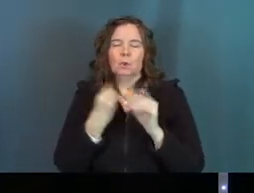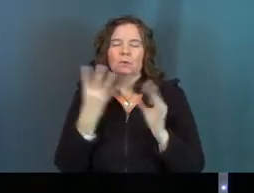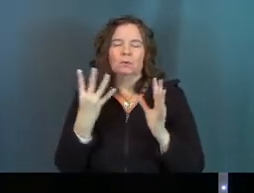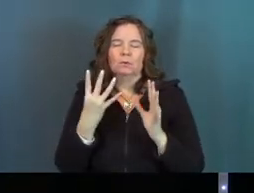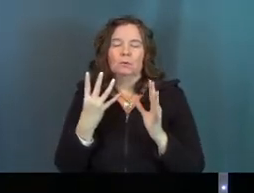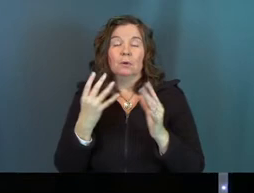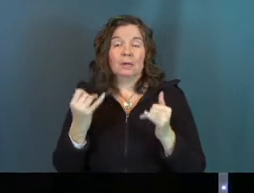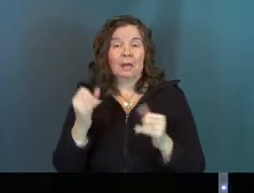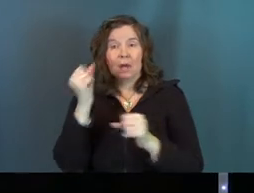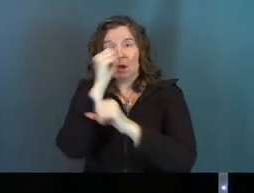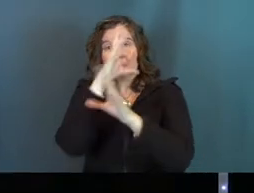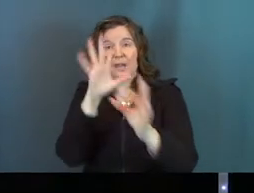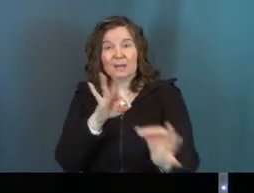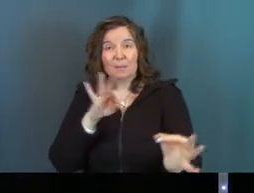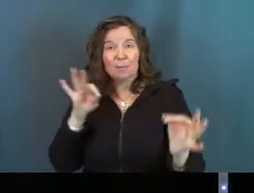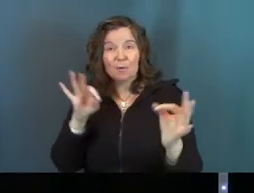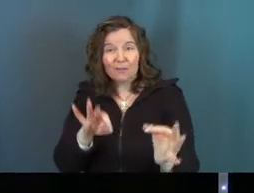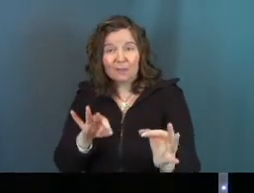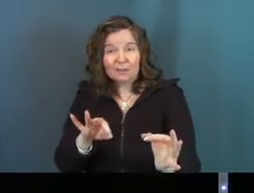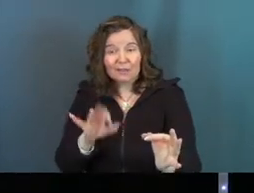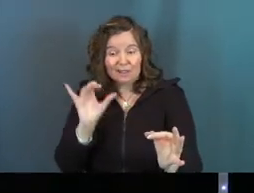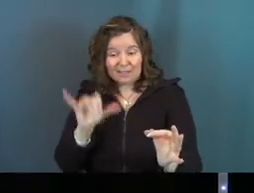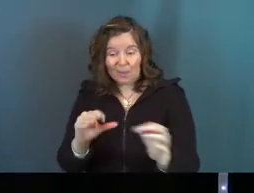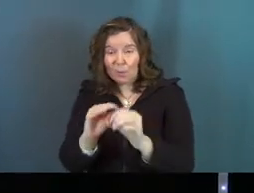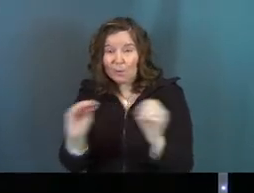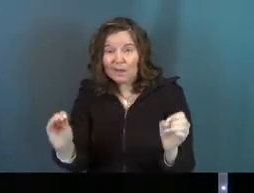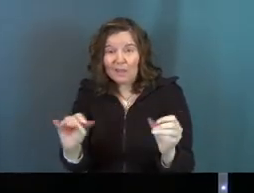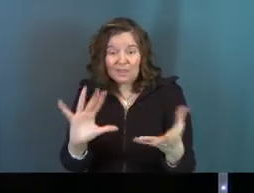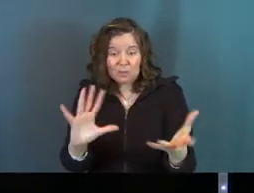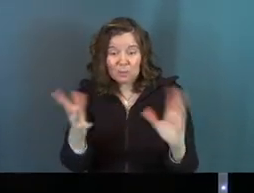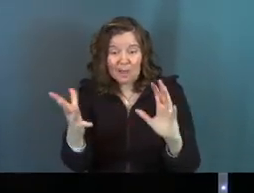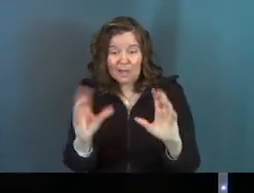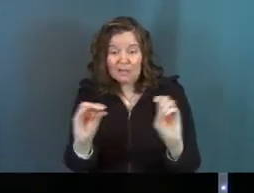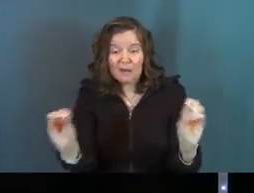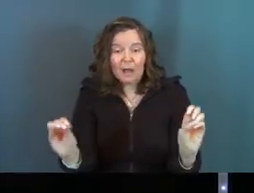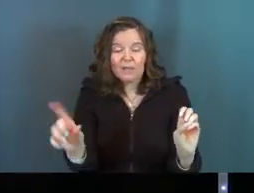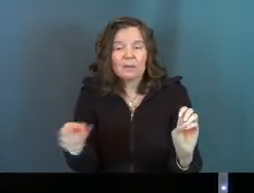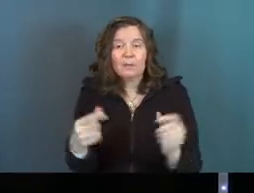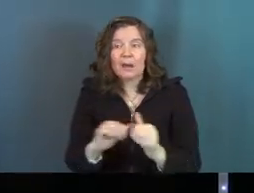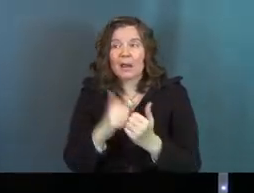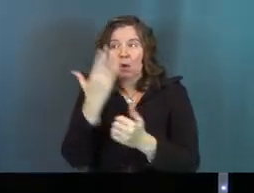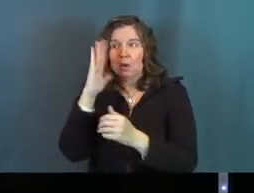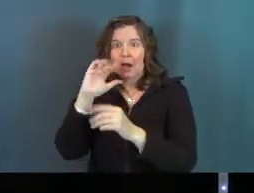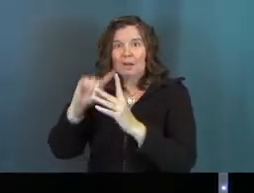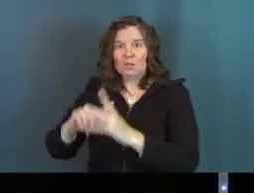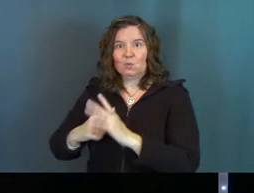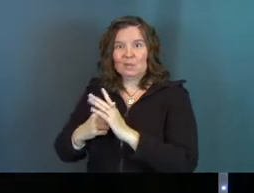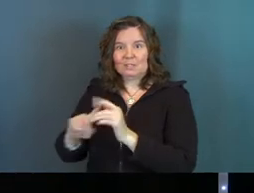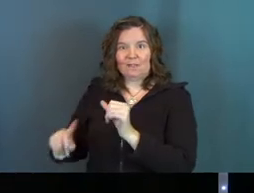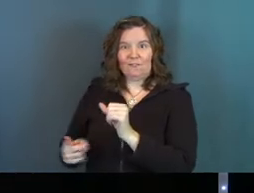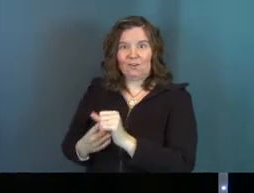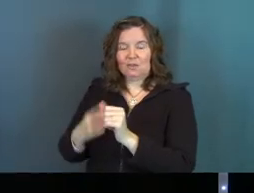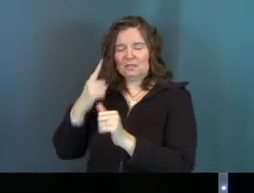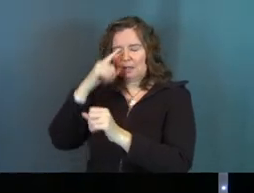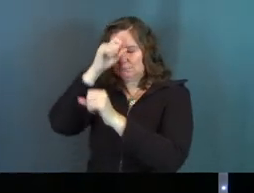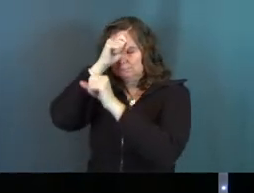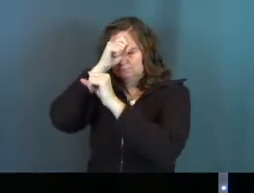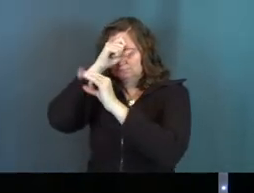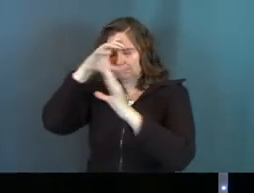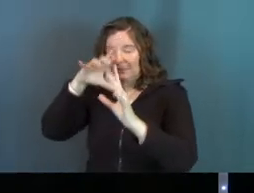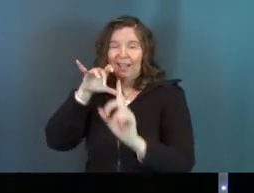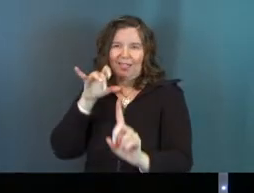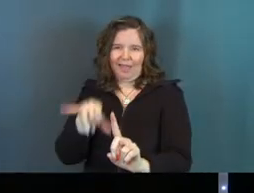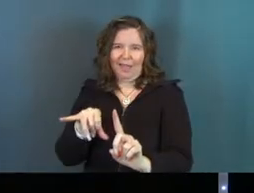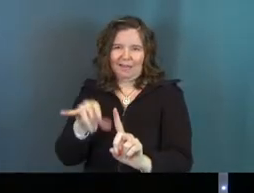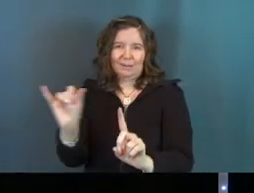like, in its perfect form. With nothing to mess with it. Nothing but how God originally intended it to be. That's what it'll be